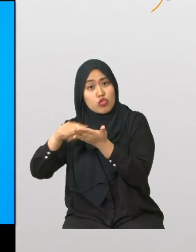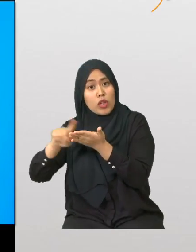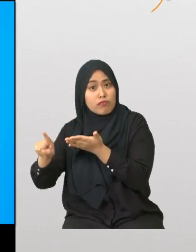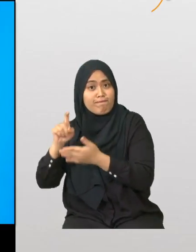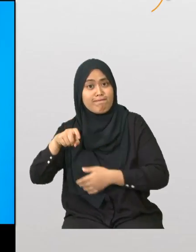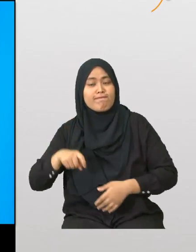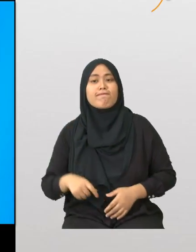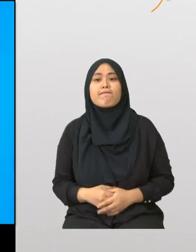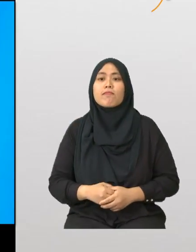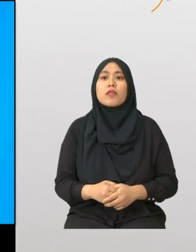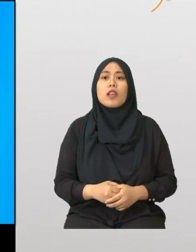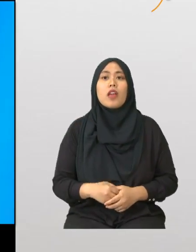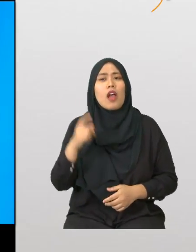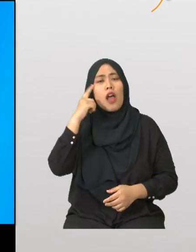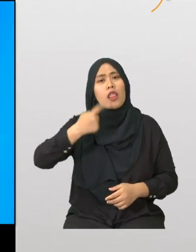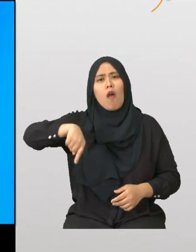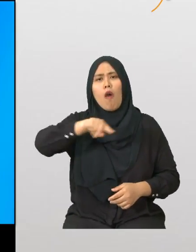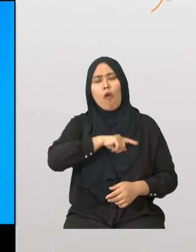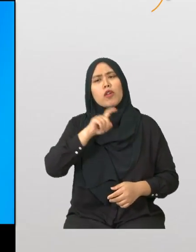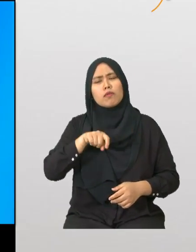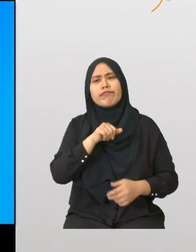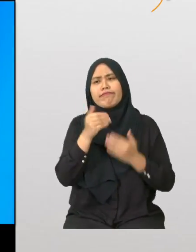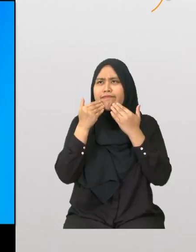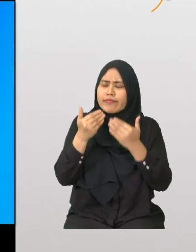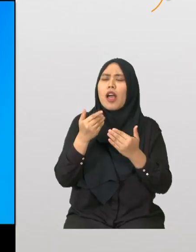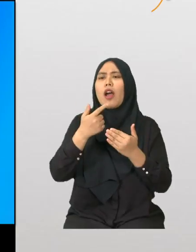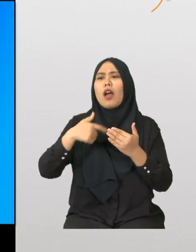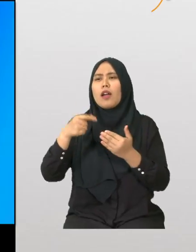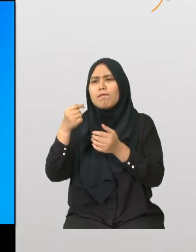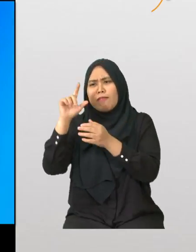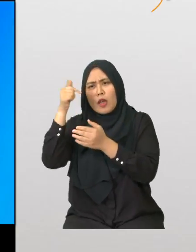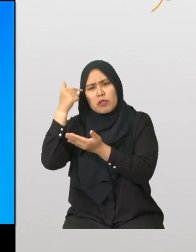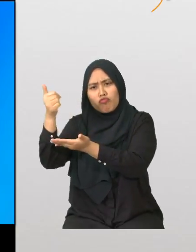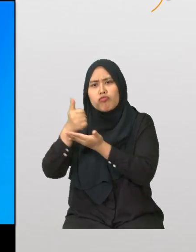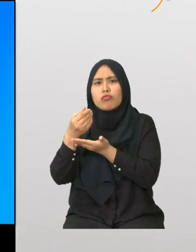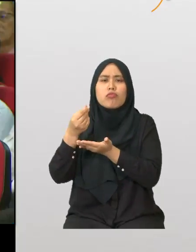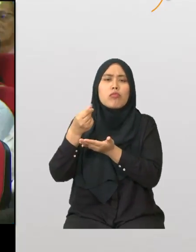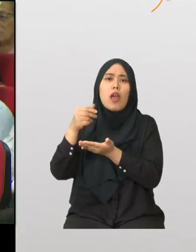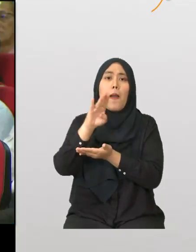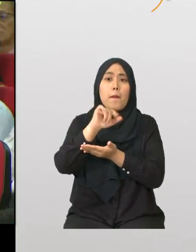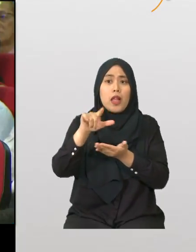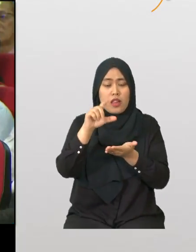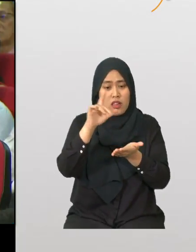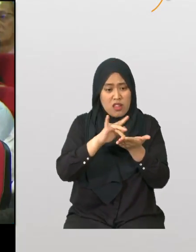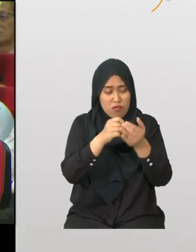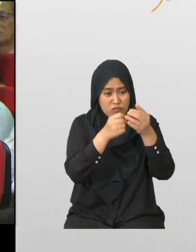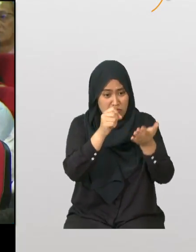I think all of us will appreciate a little bit of help with the regular medical bills for such chronic conditions.